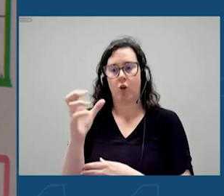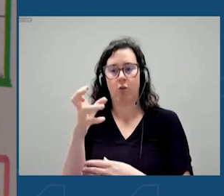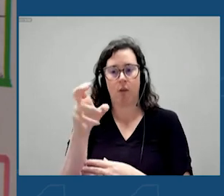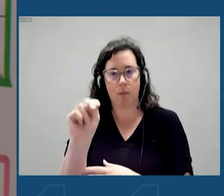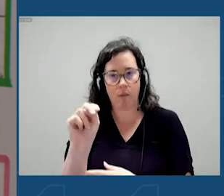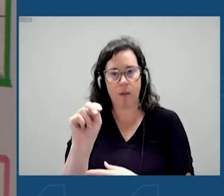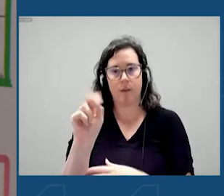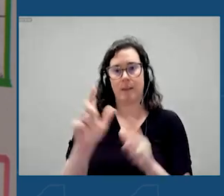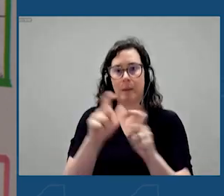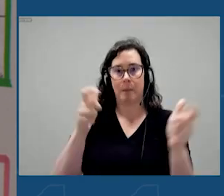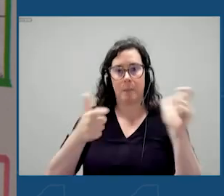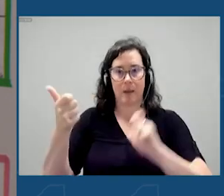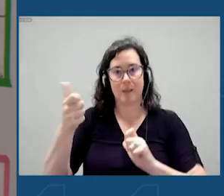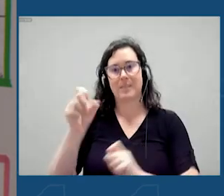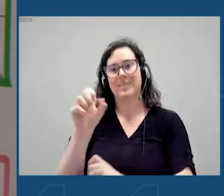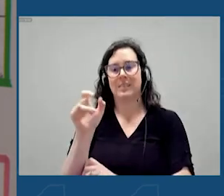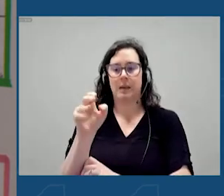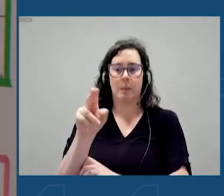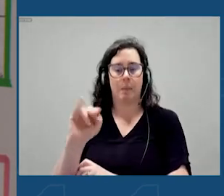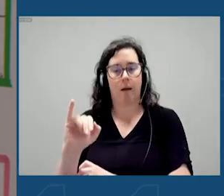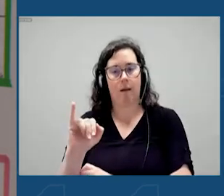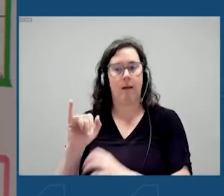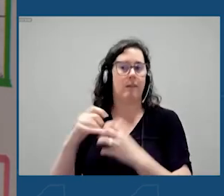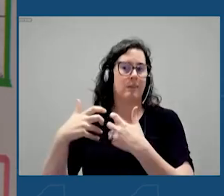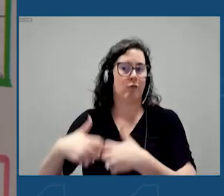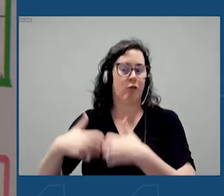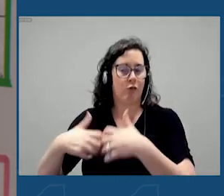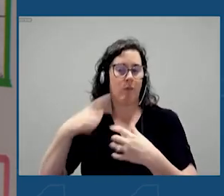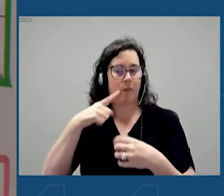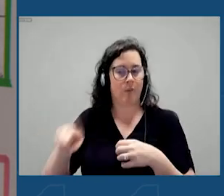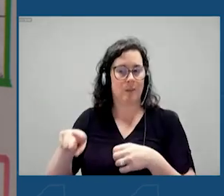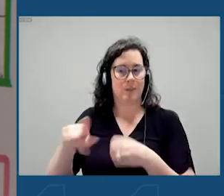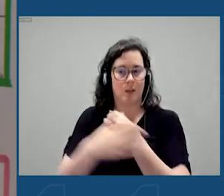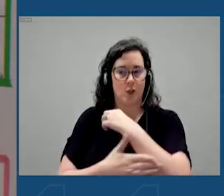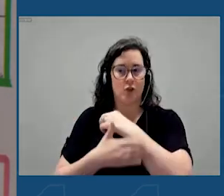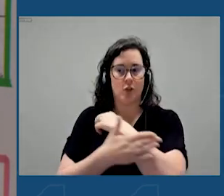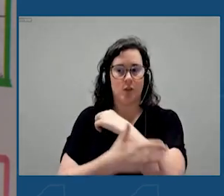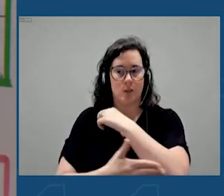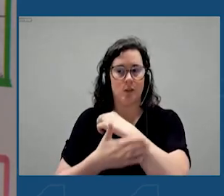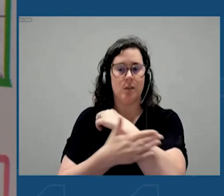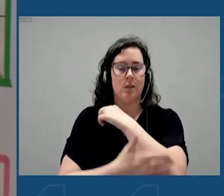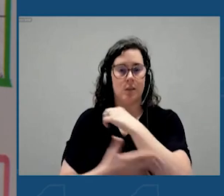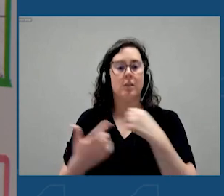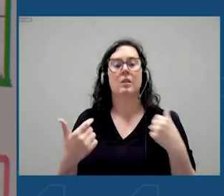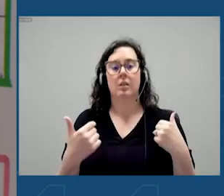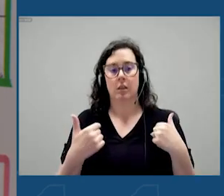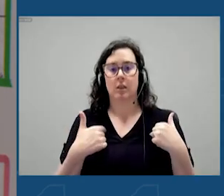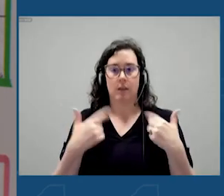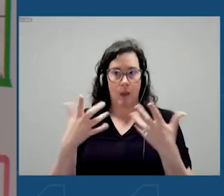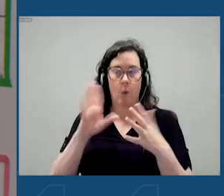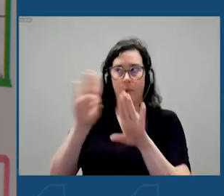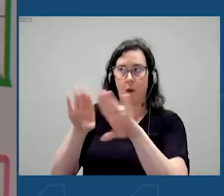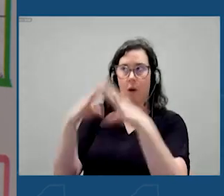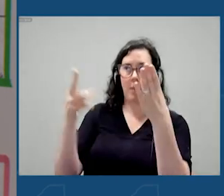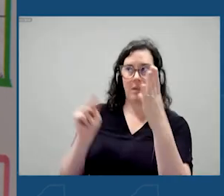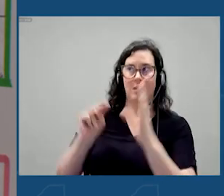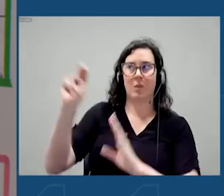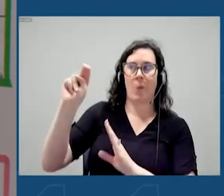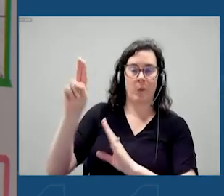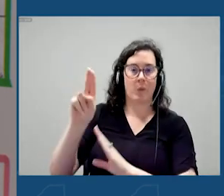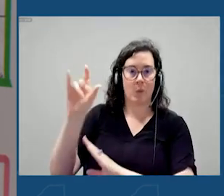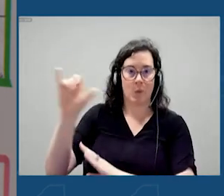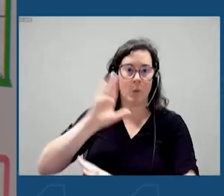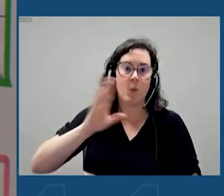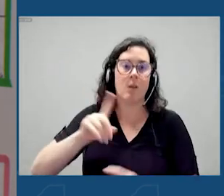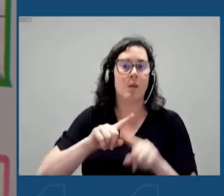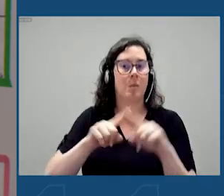largest semiconductor manufacturer in this country. We brought them to New York State. They're going to be opening in upstate New York. But we also said if,